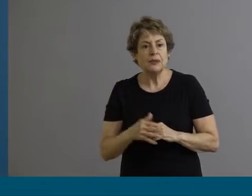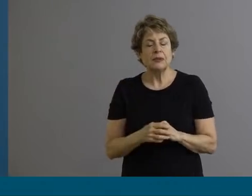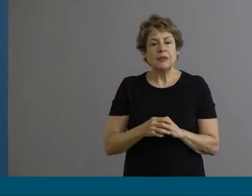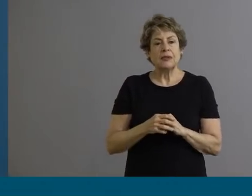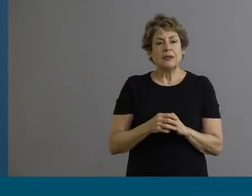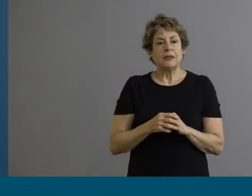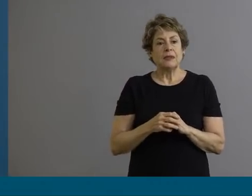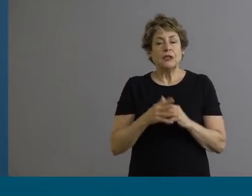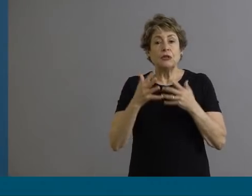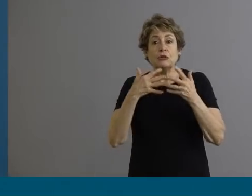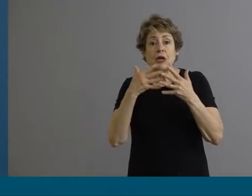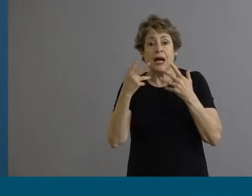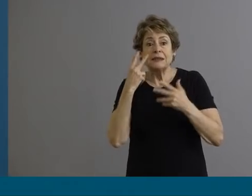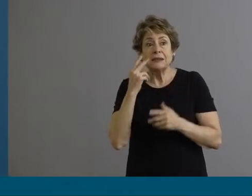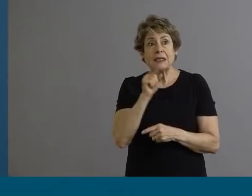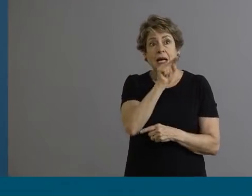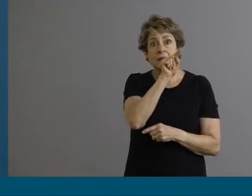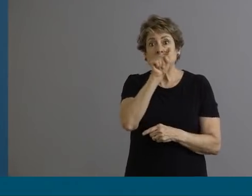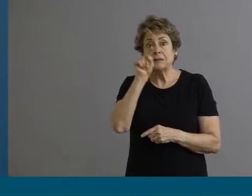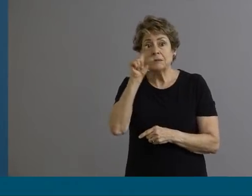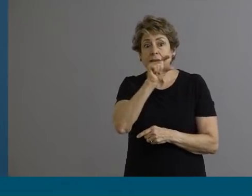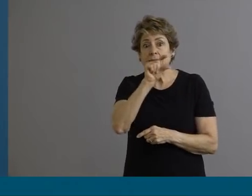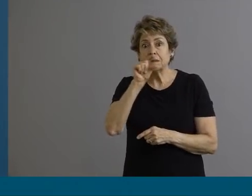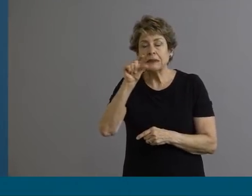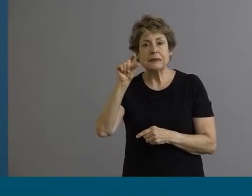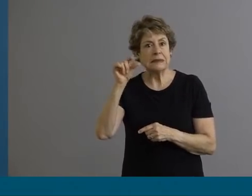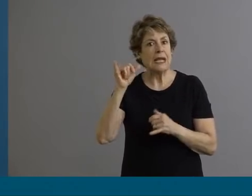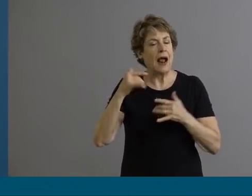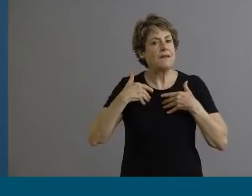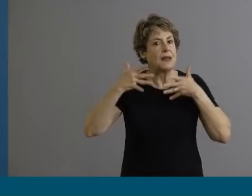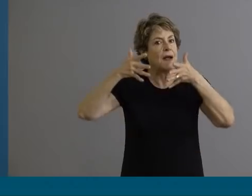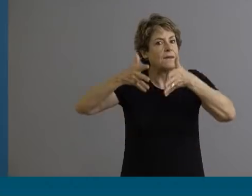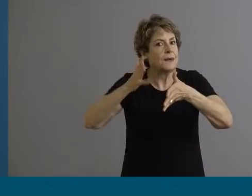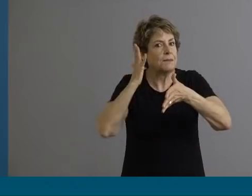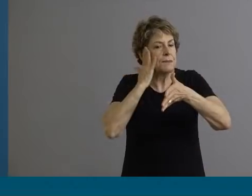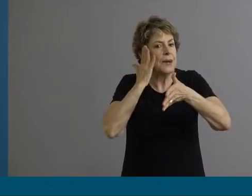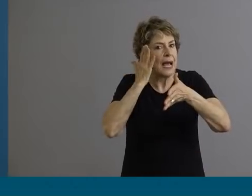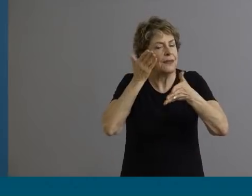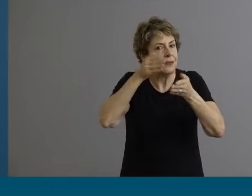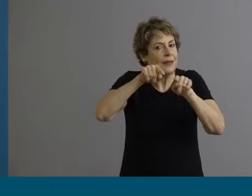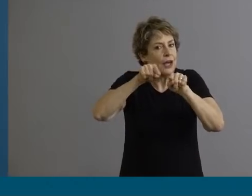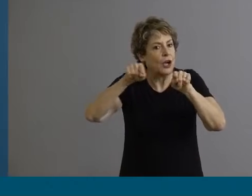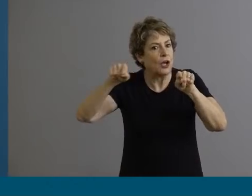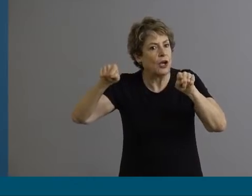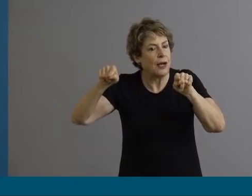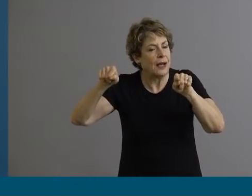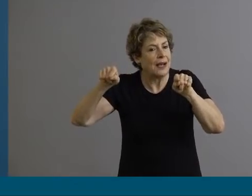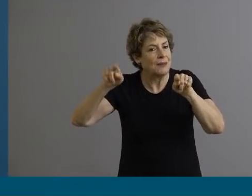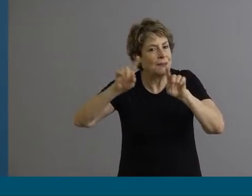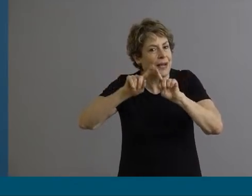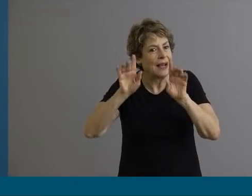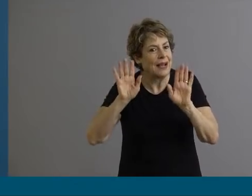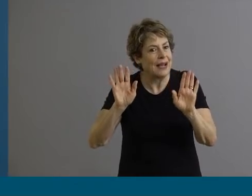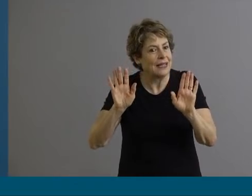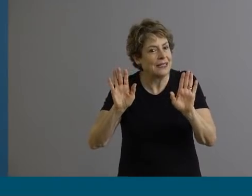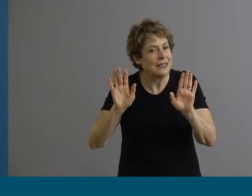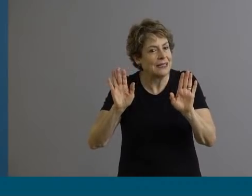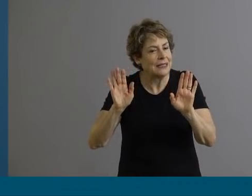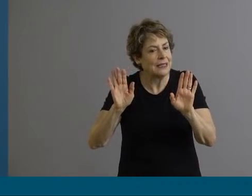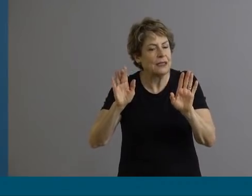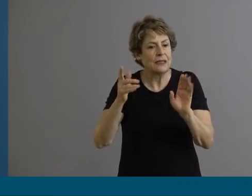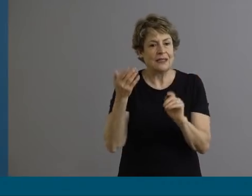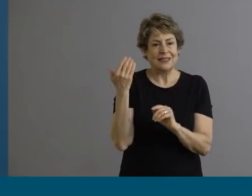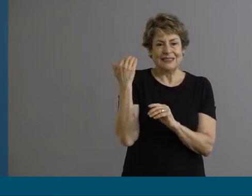show hospital beds and ICU beds, they do not show surge capacity that we have. This is in our